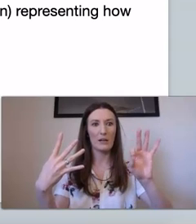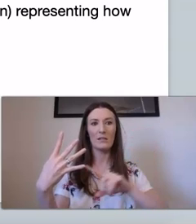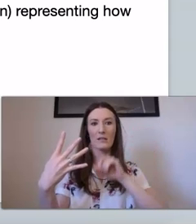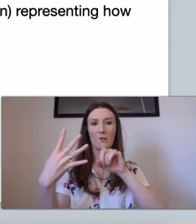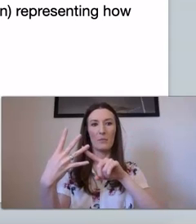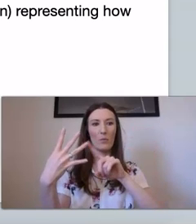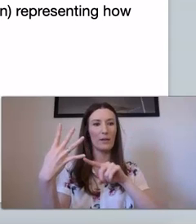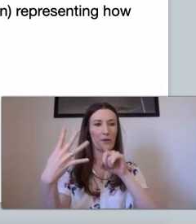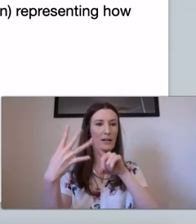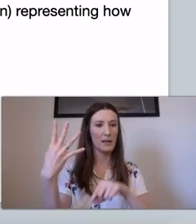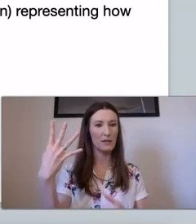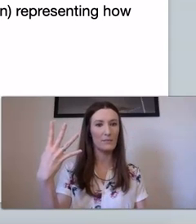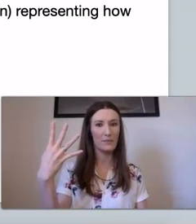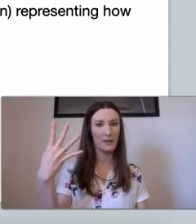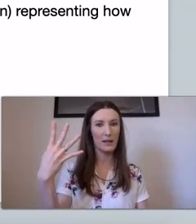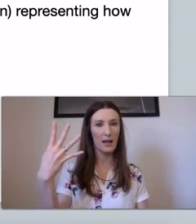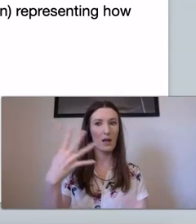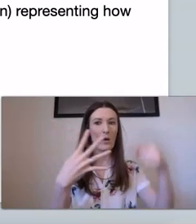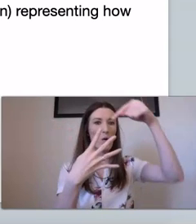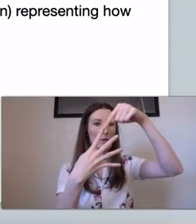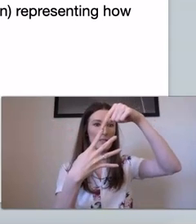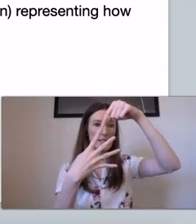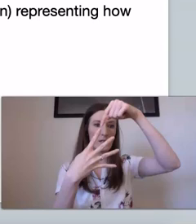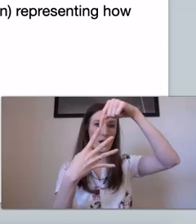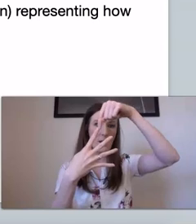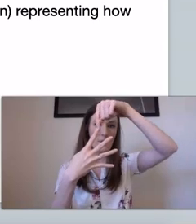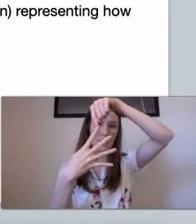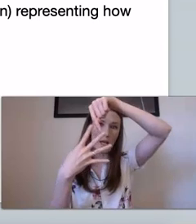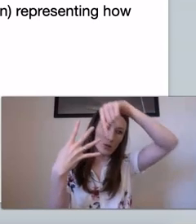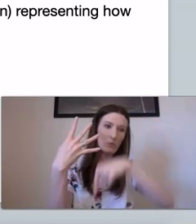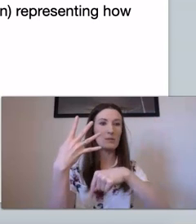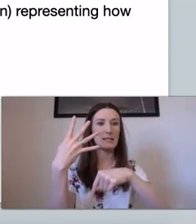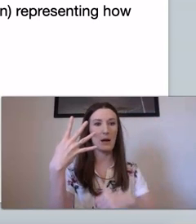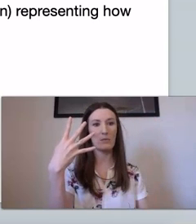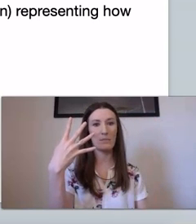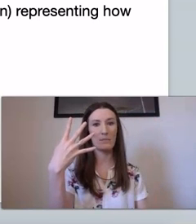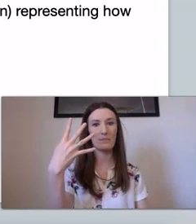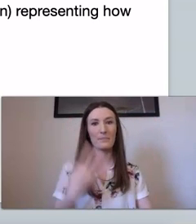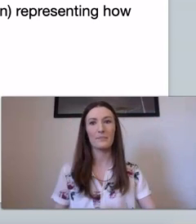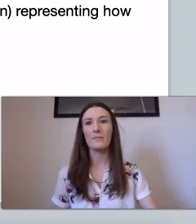29. Whatever I said. Okay, oldest is on top, and you go